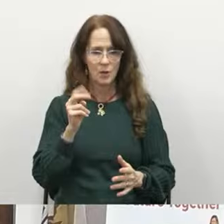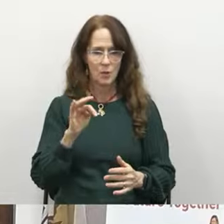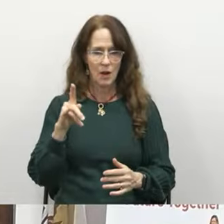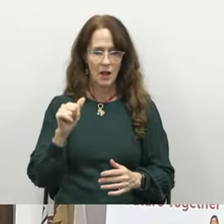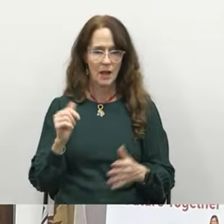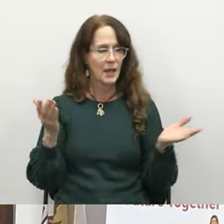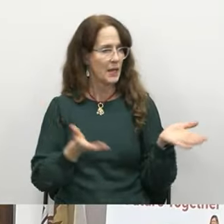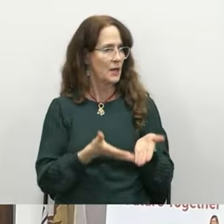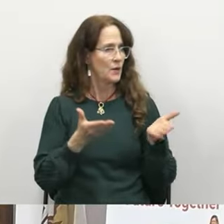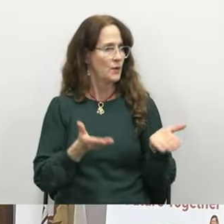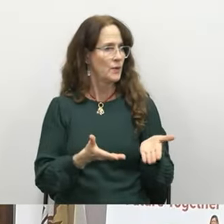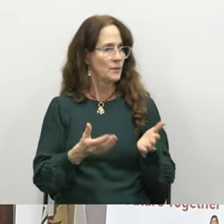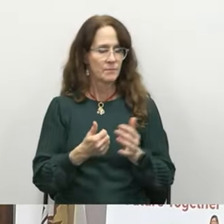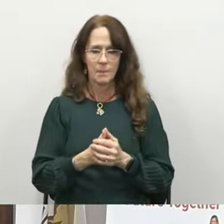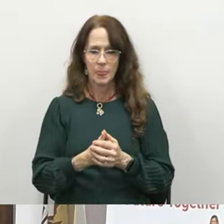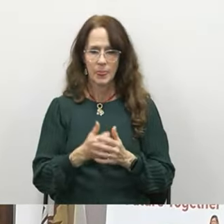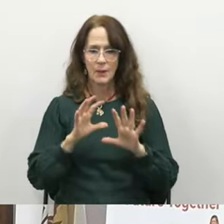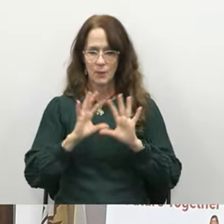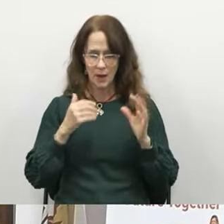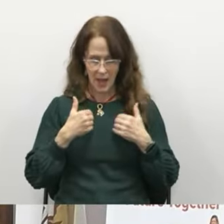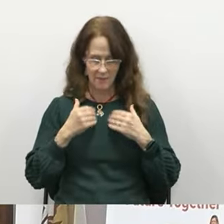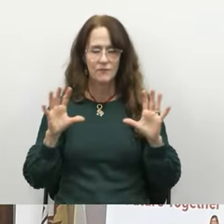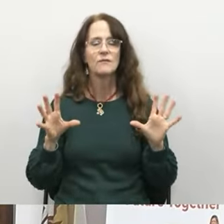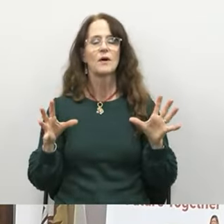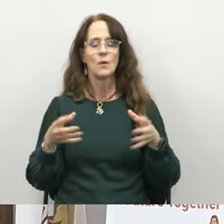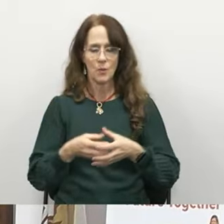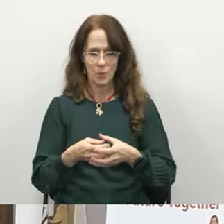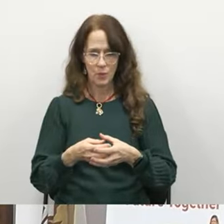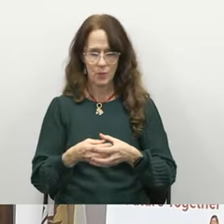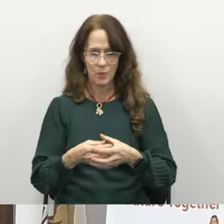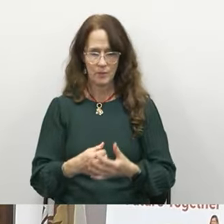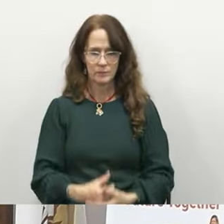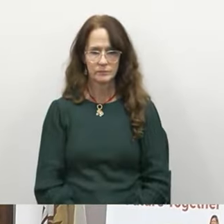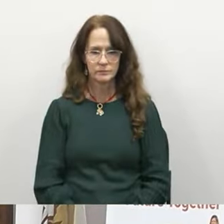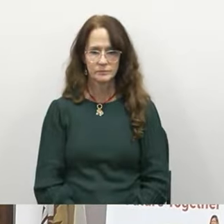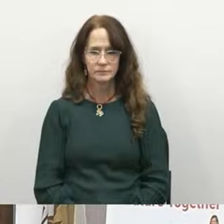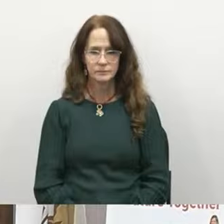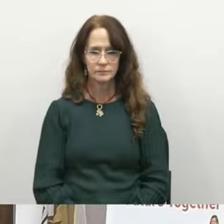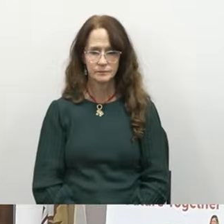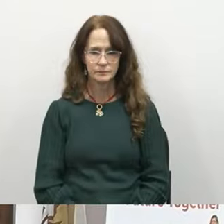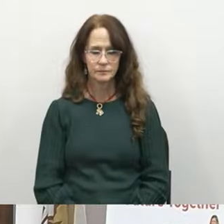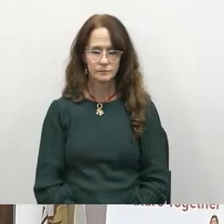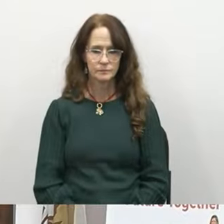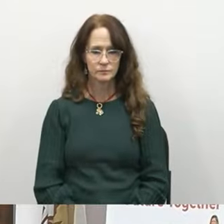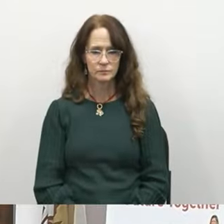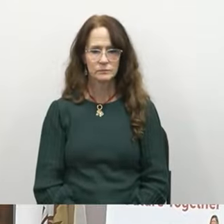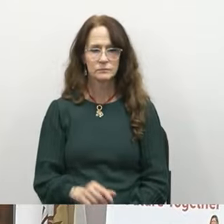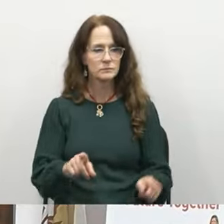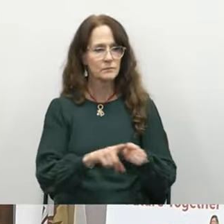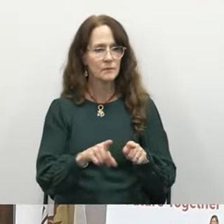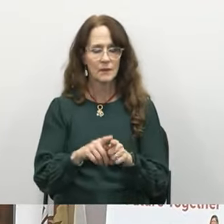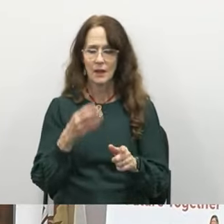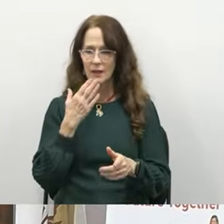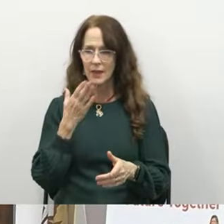Here. We have a quorum. Thank you. And also thank you for the